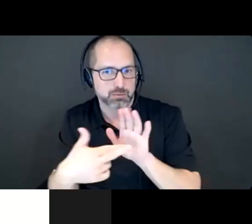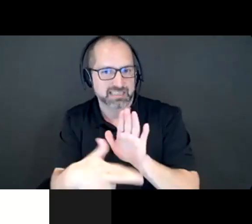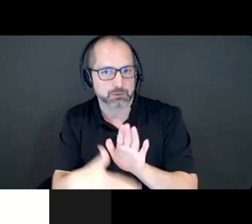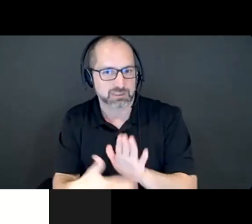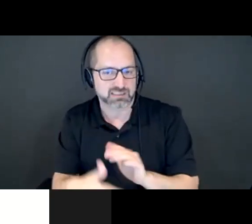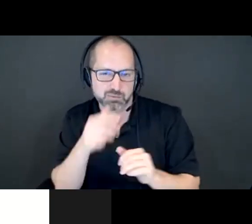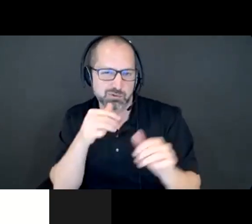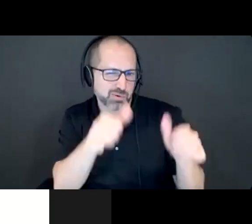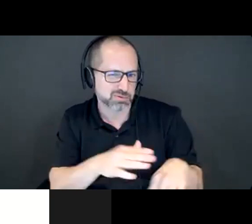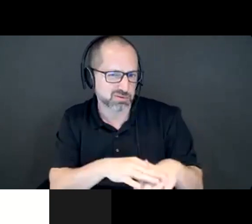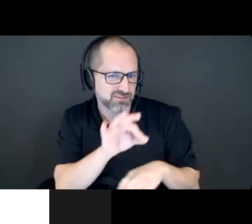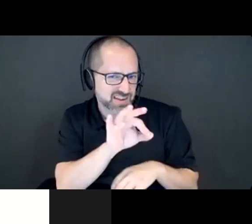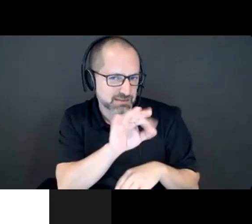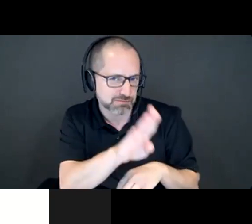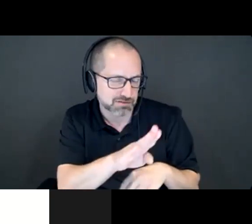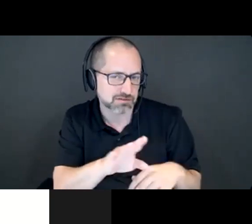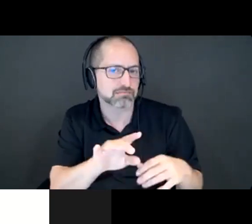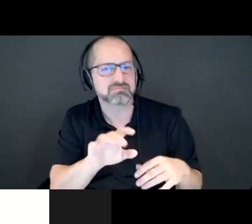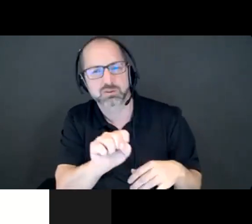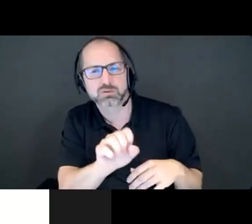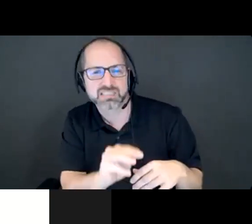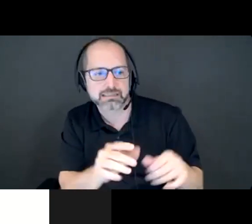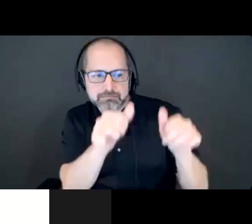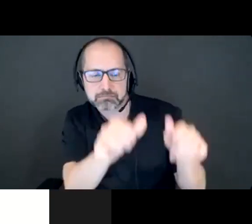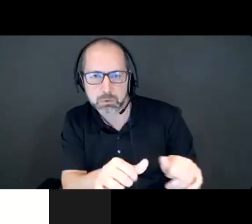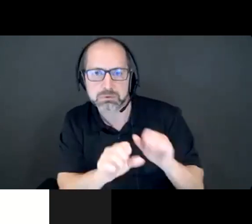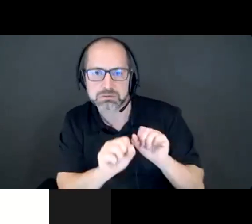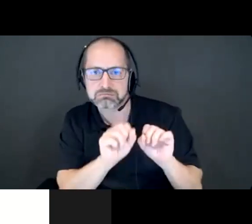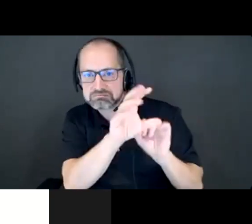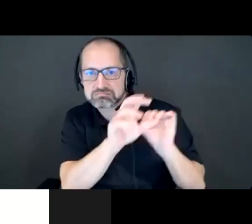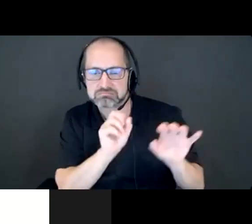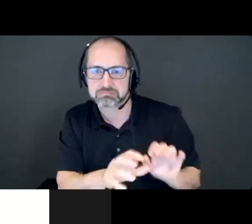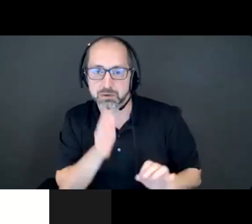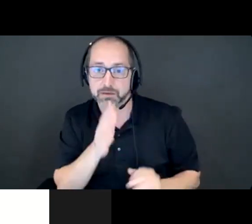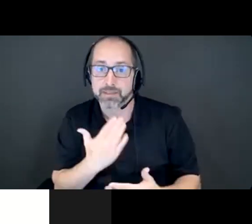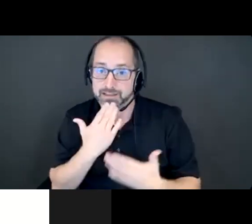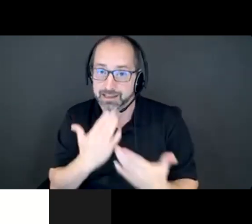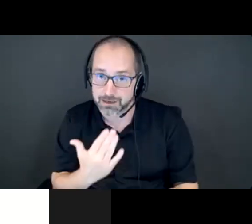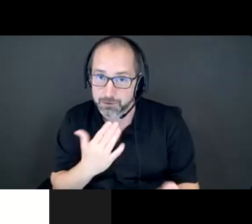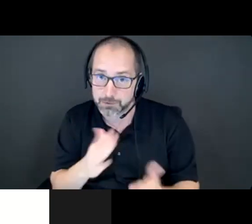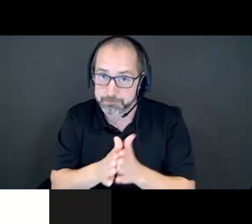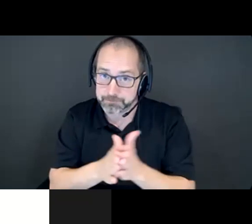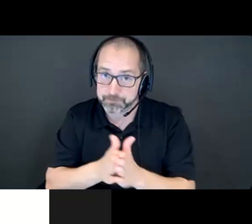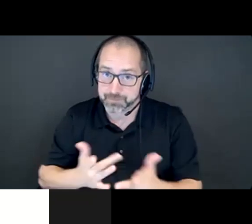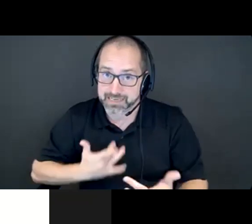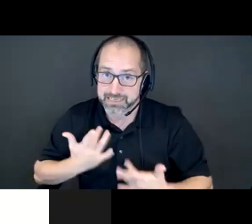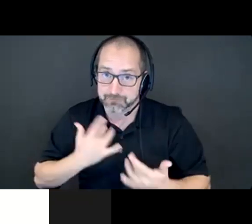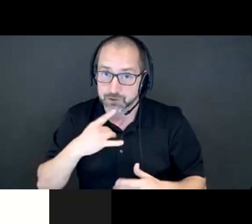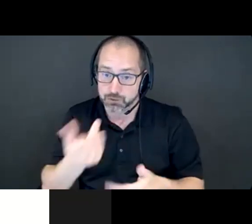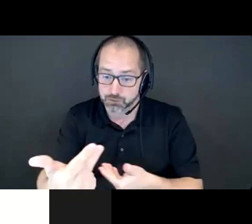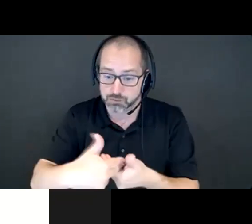media pages around that event as well. So thank you. And if we look forward to you joining us next week for our next webinar that I